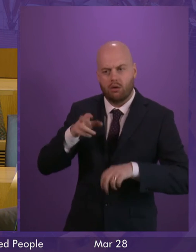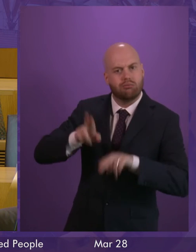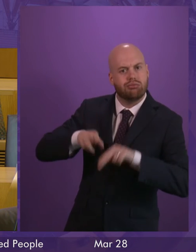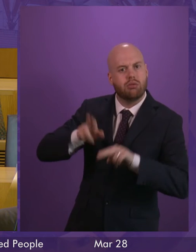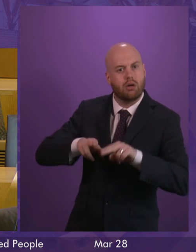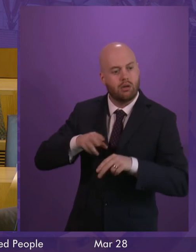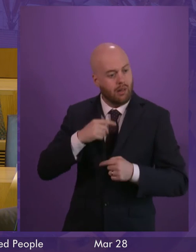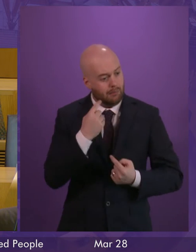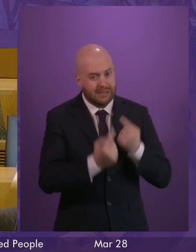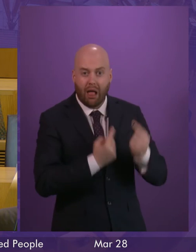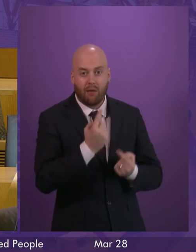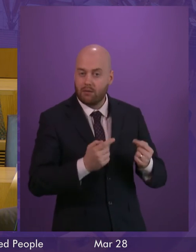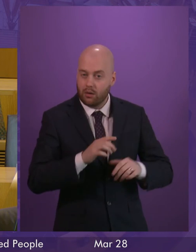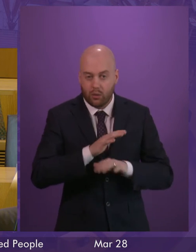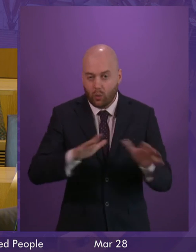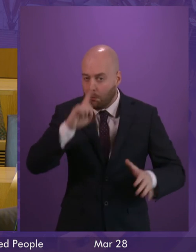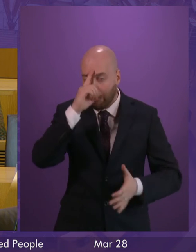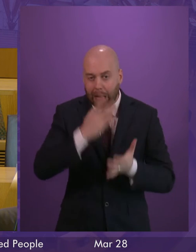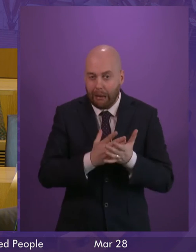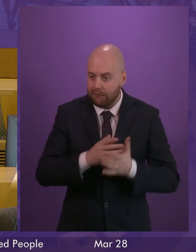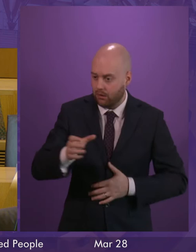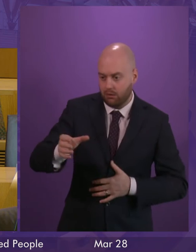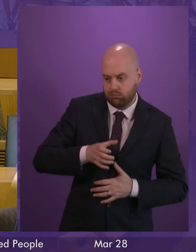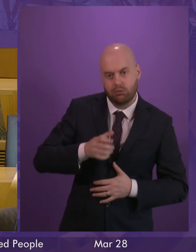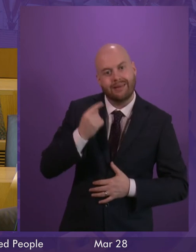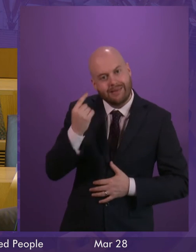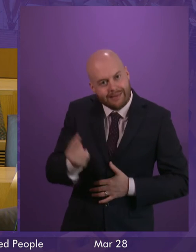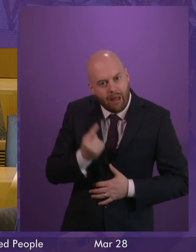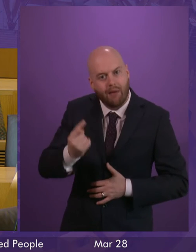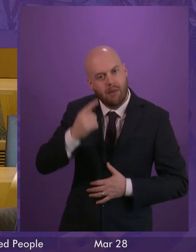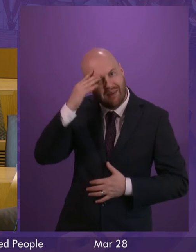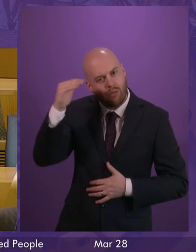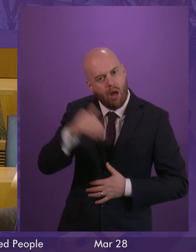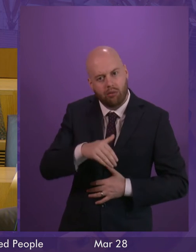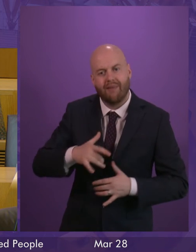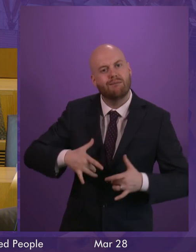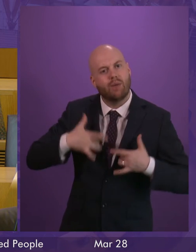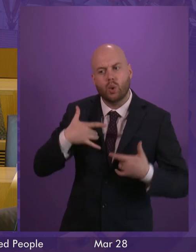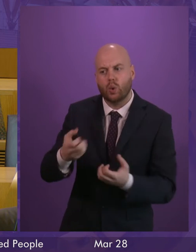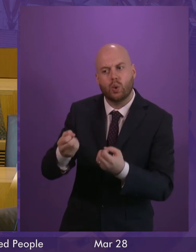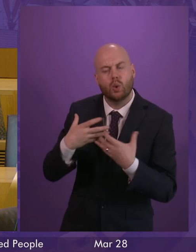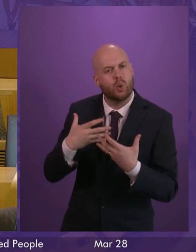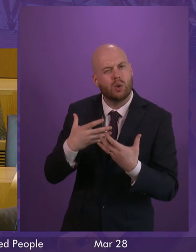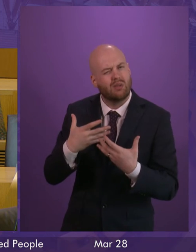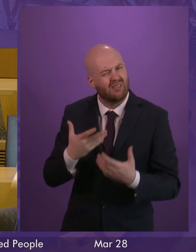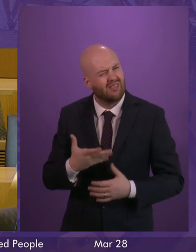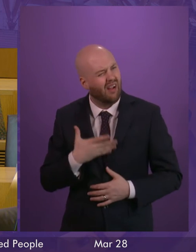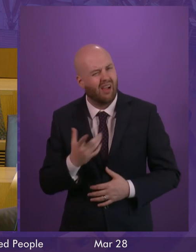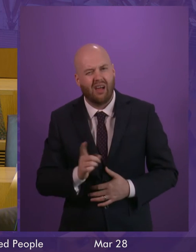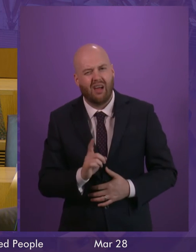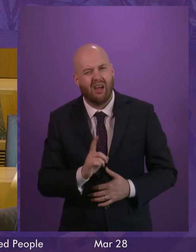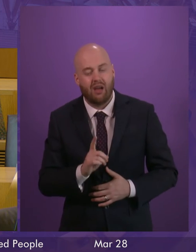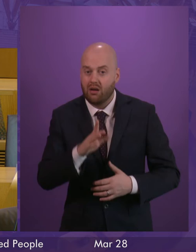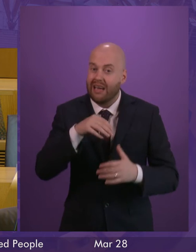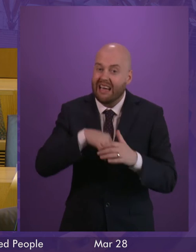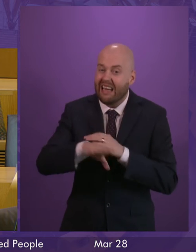that it is possible to get the views of the person about who that tribunal is being heard. We are over-medicating in psychiatric